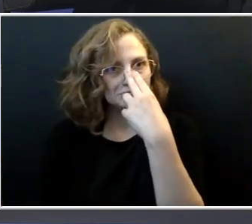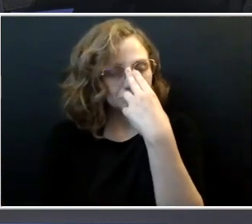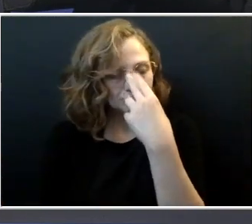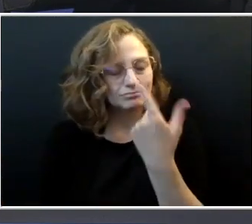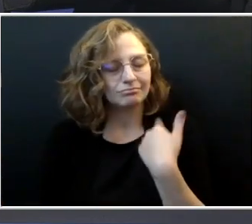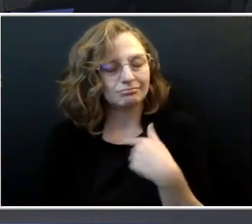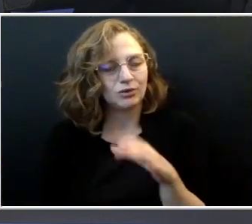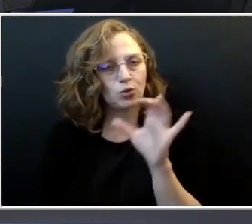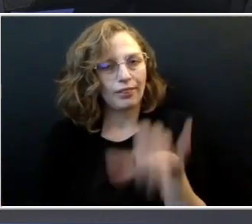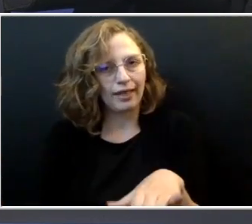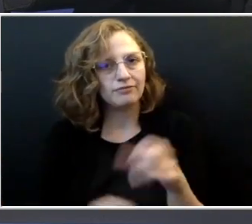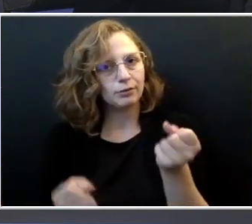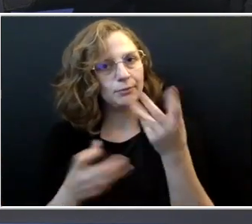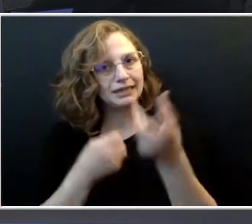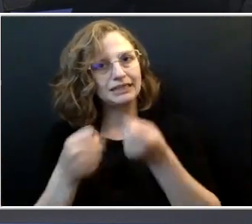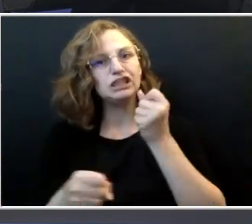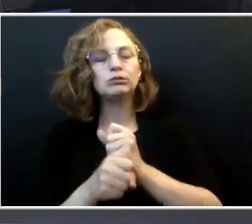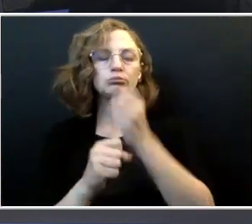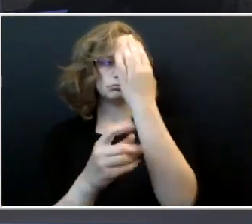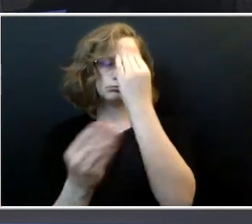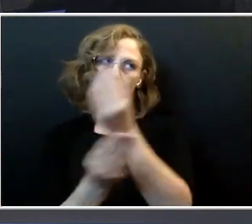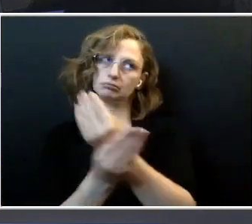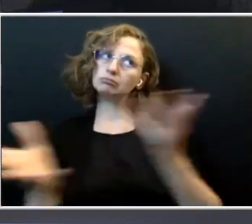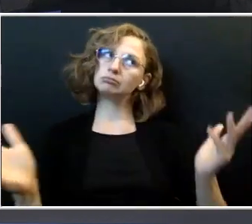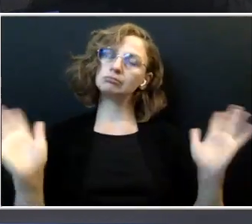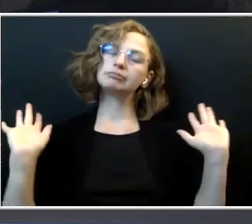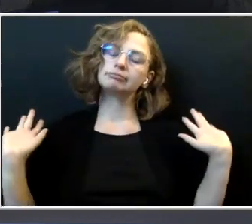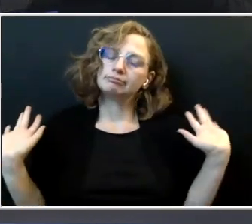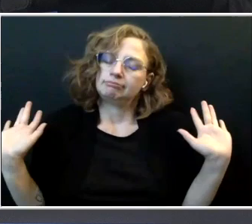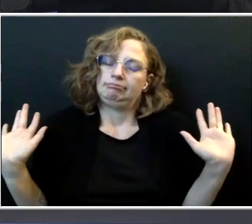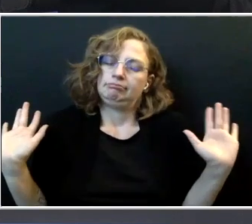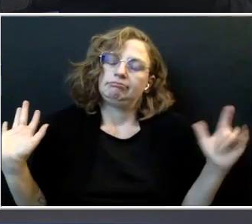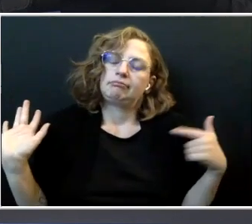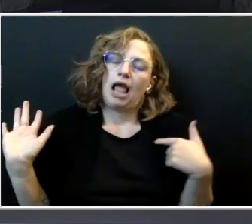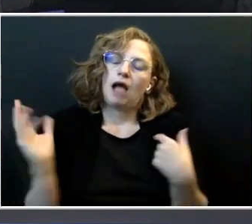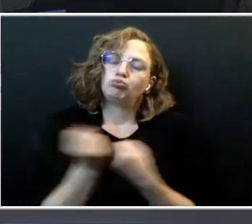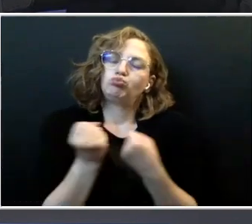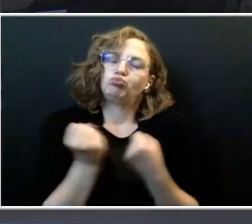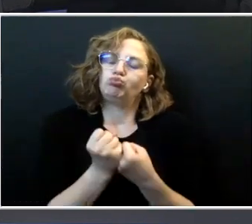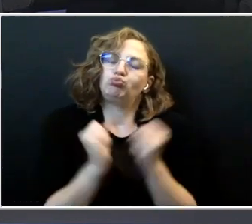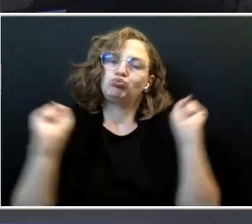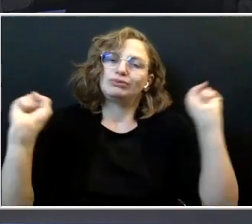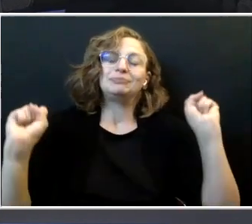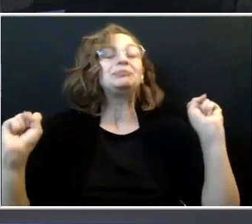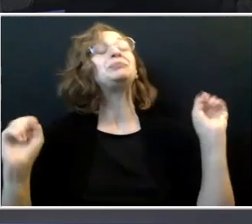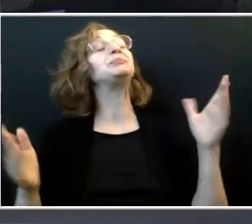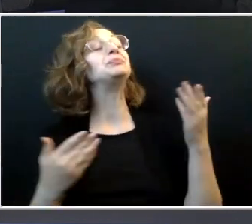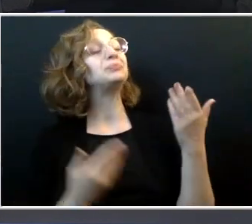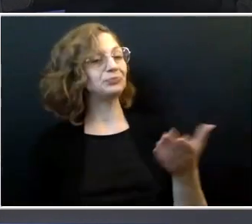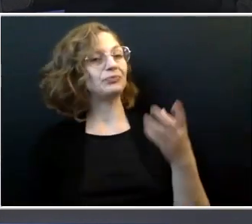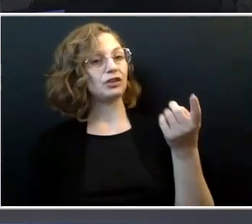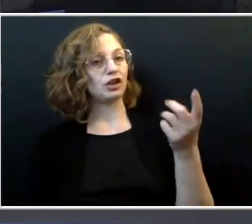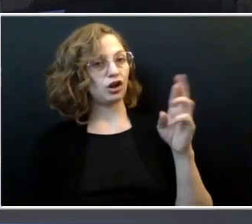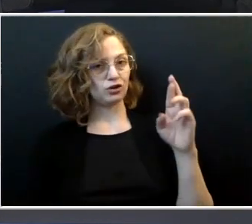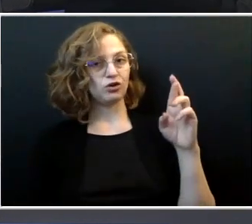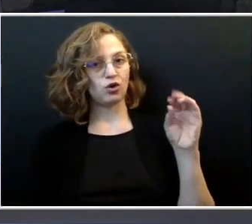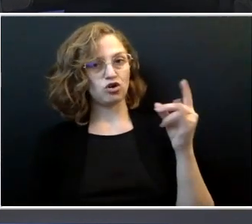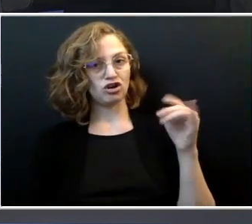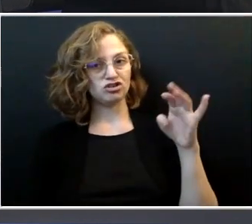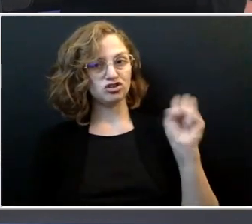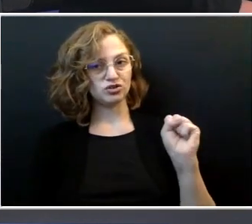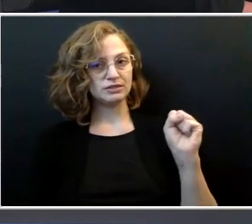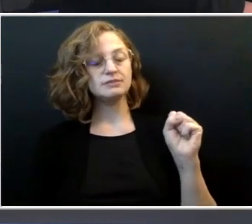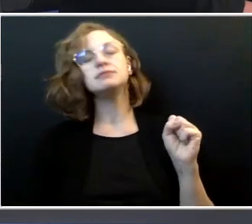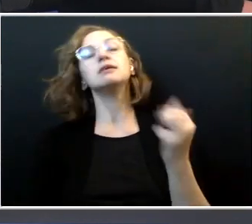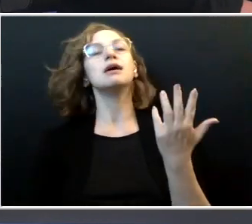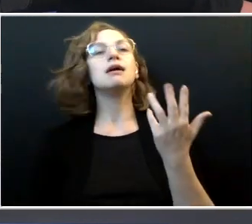just full disclosure, so everybody knows, I'm a fan. Dr. Rogers, now, is a physical activity we get throughout our daily lives